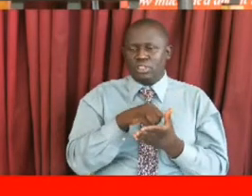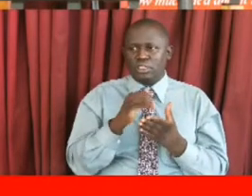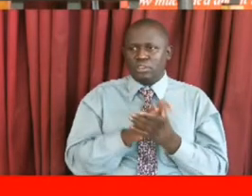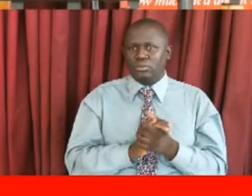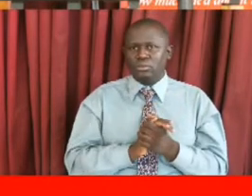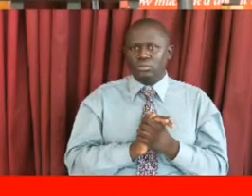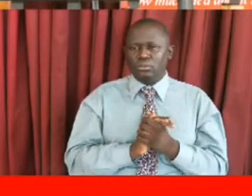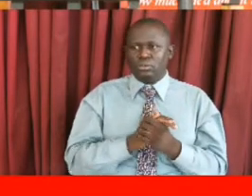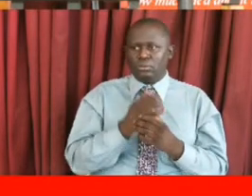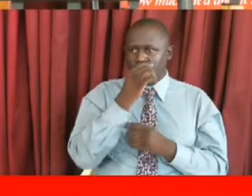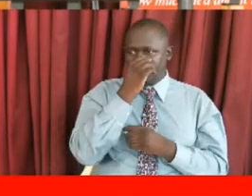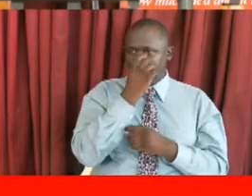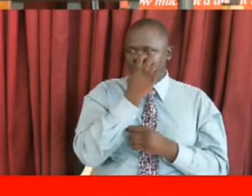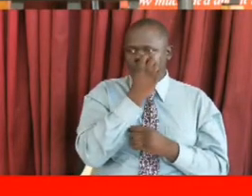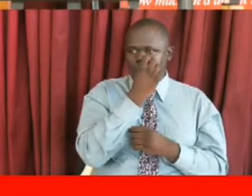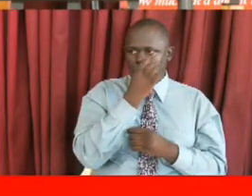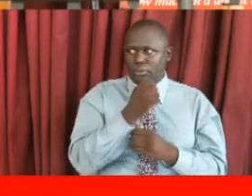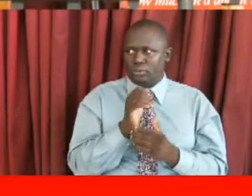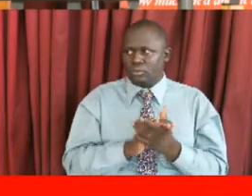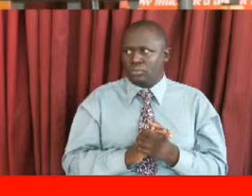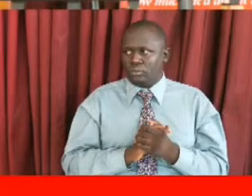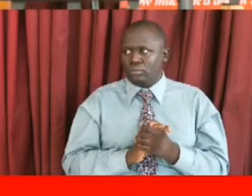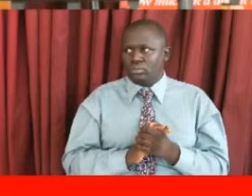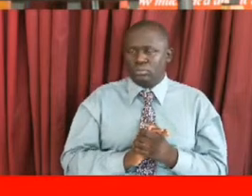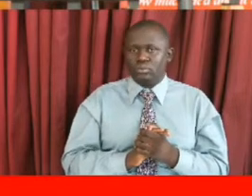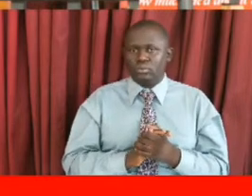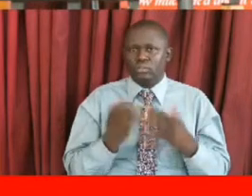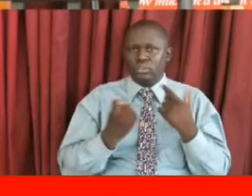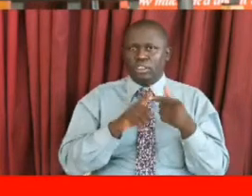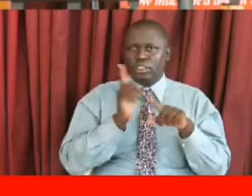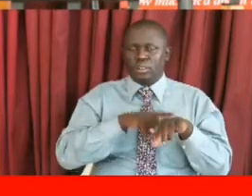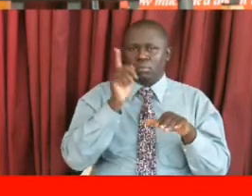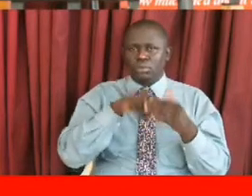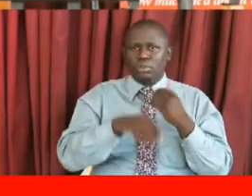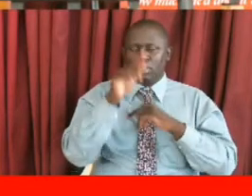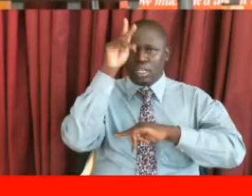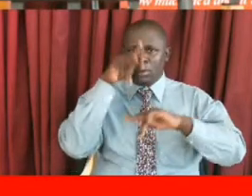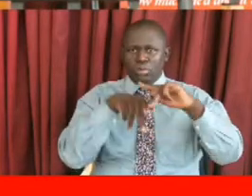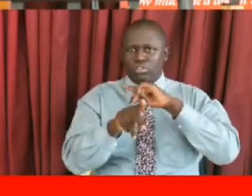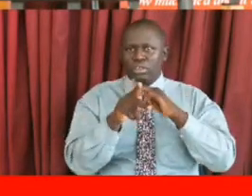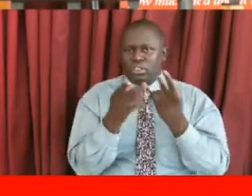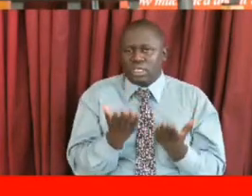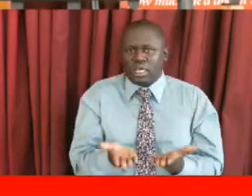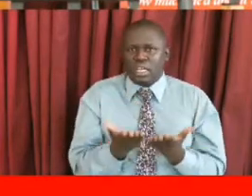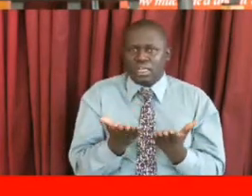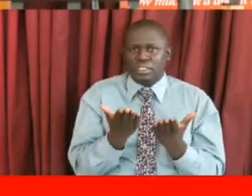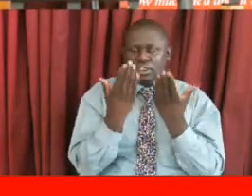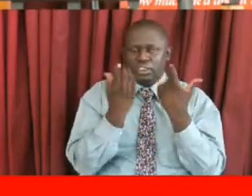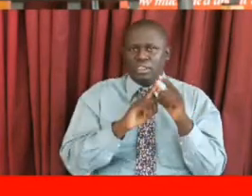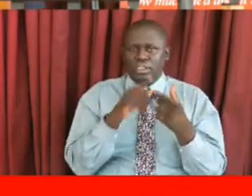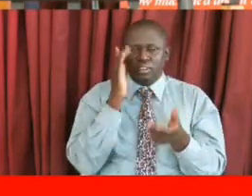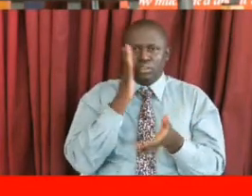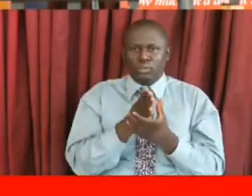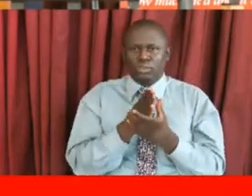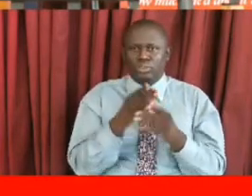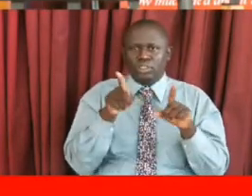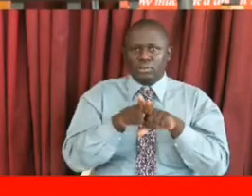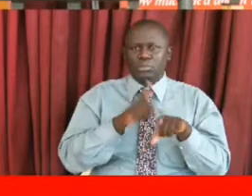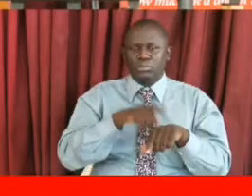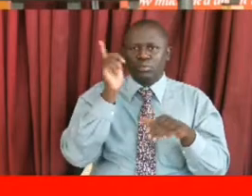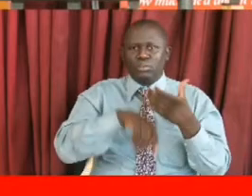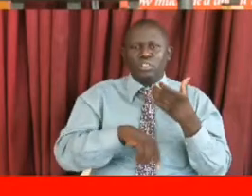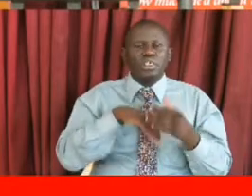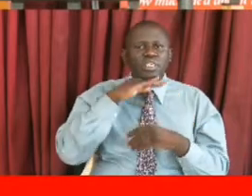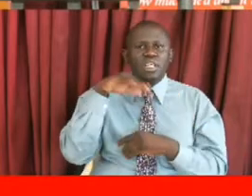now when a prophet arises and then Fades out then we have his